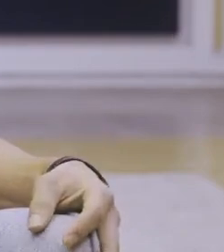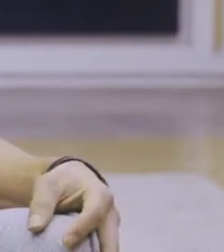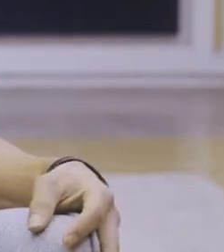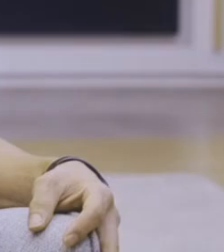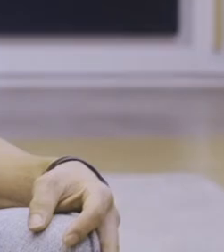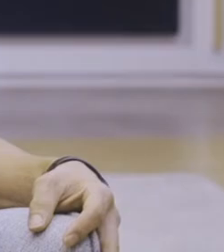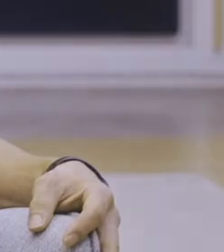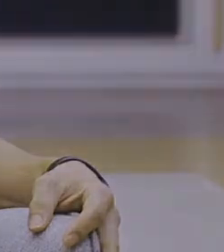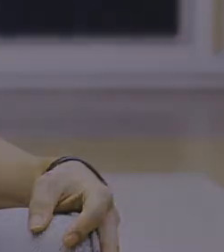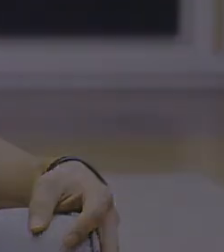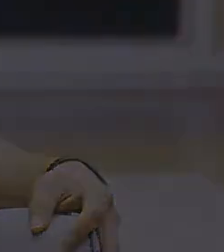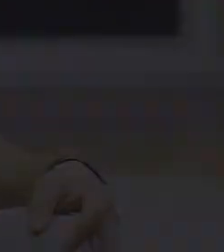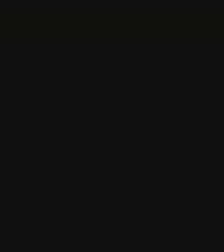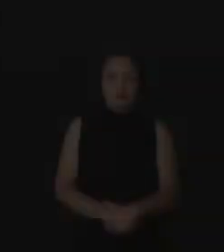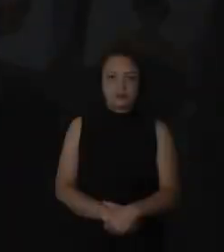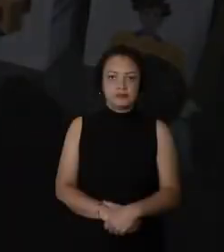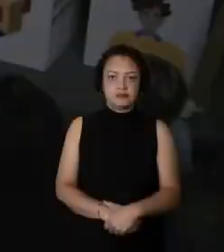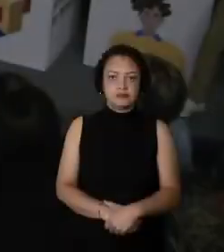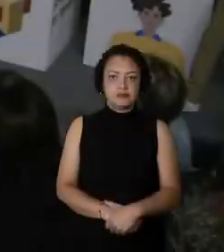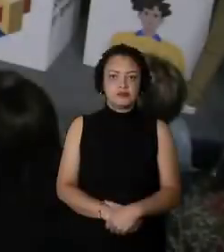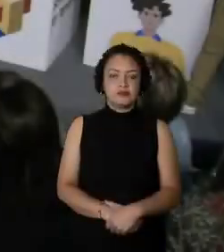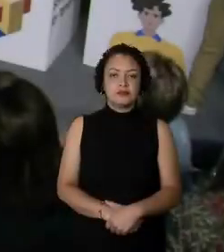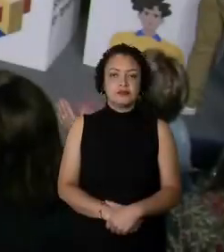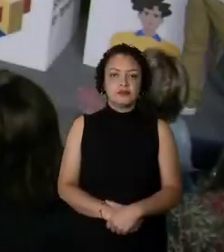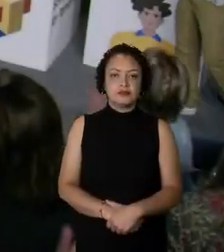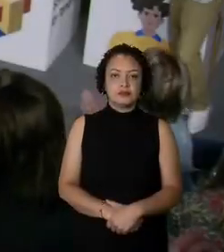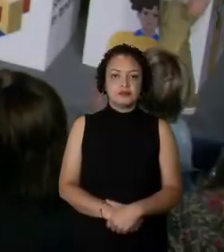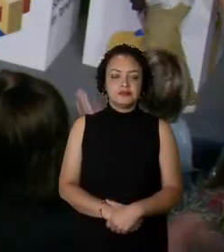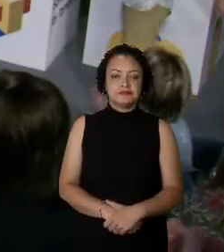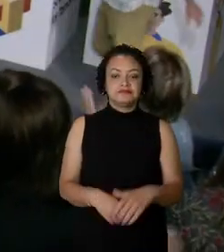enjoy the event. Thank you very much.